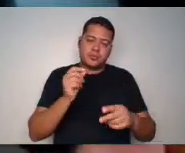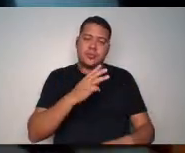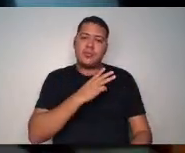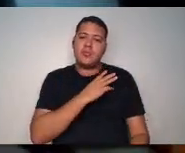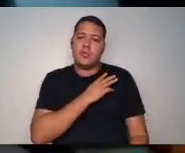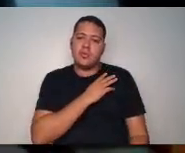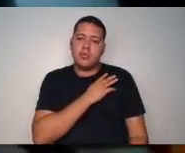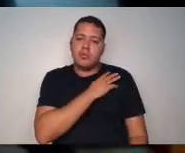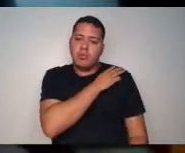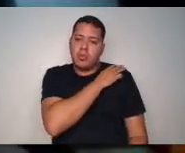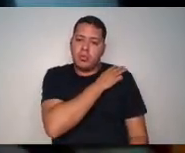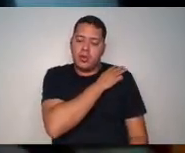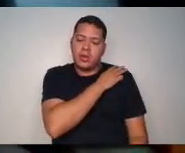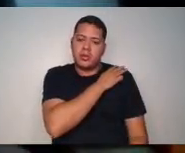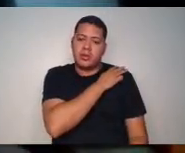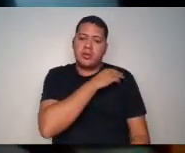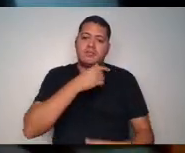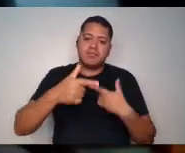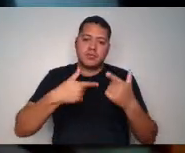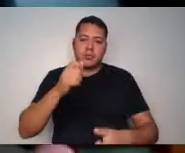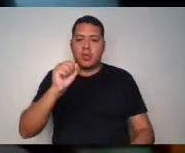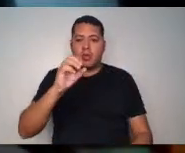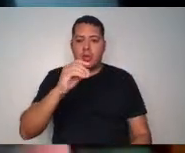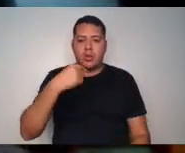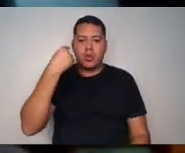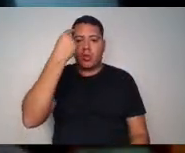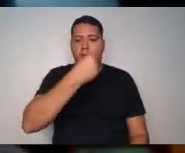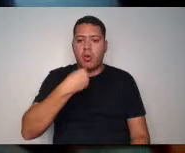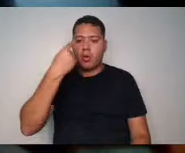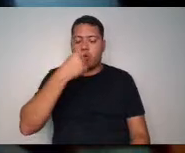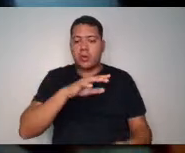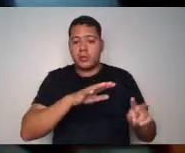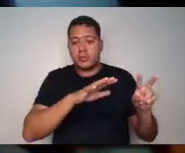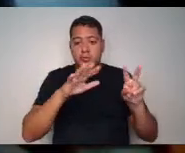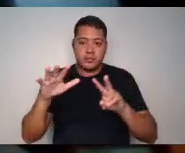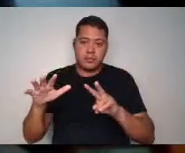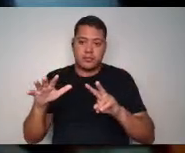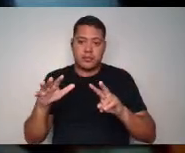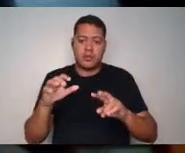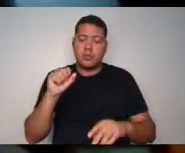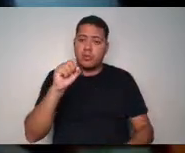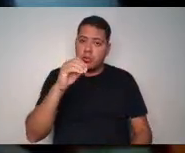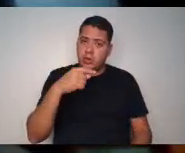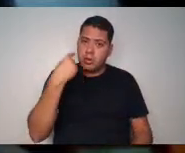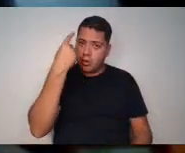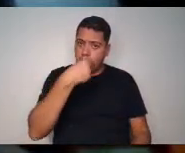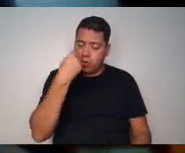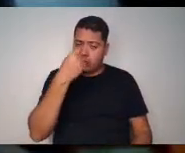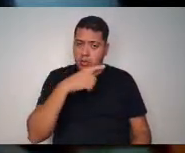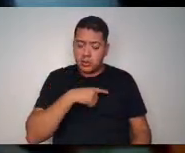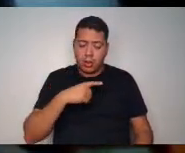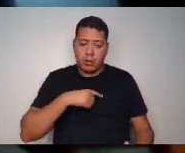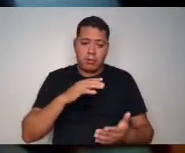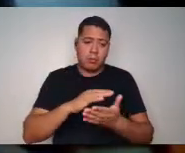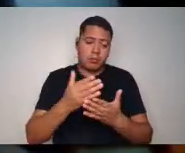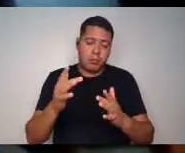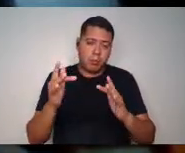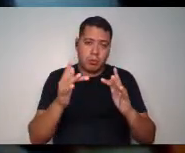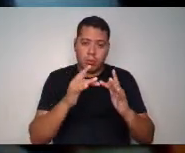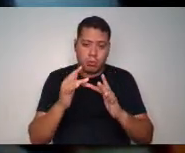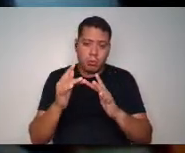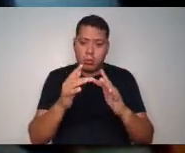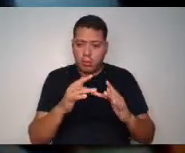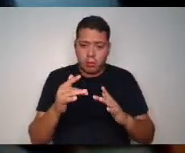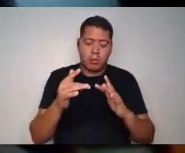as drivers, they work almost 80 hours a week. And 80 hours, you have to be connected.